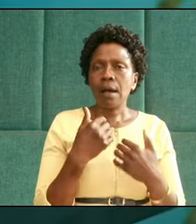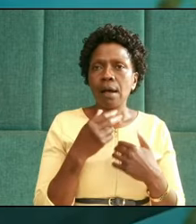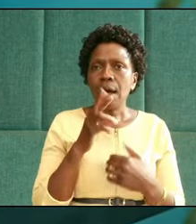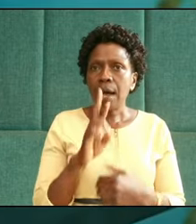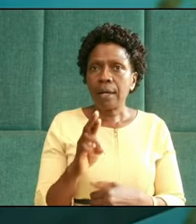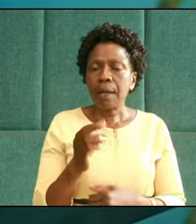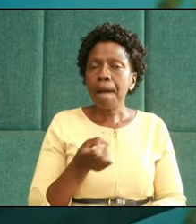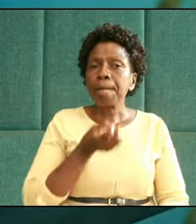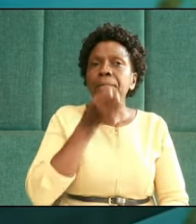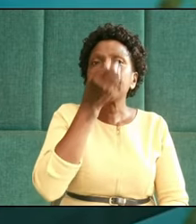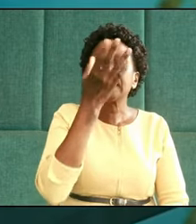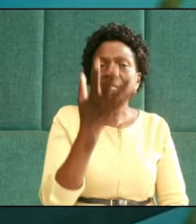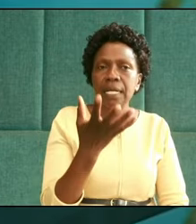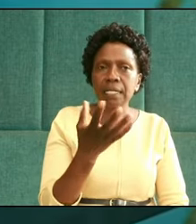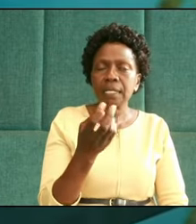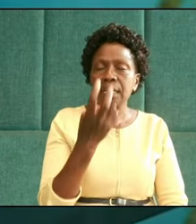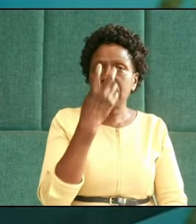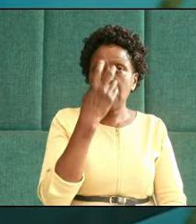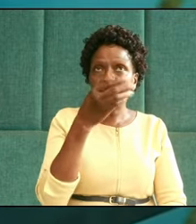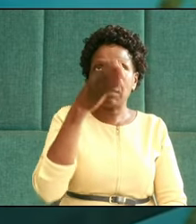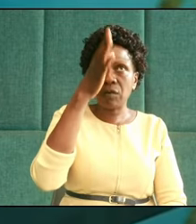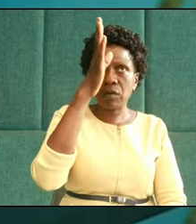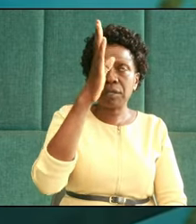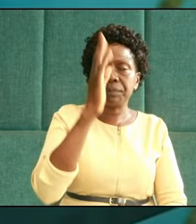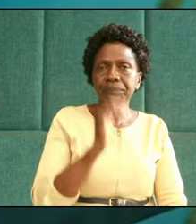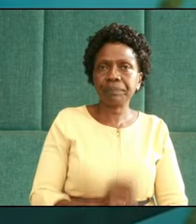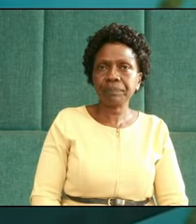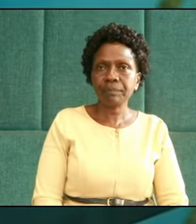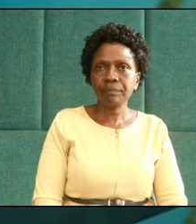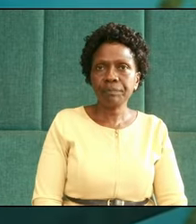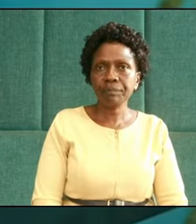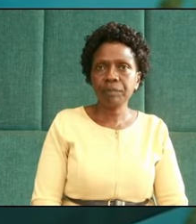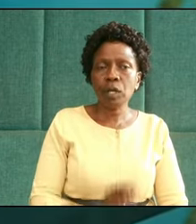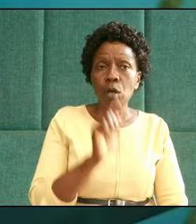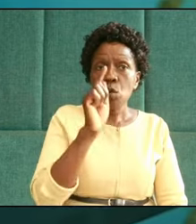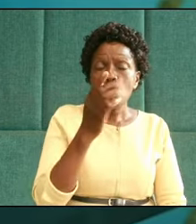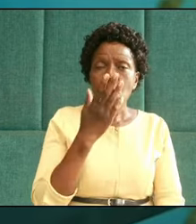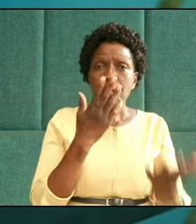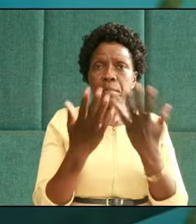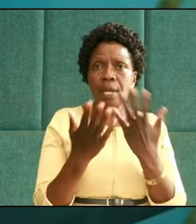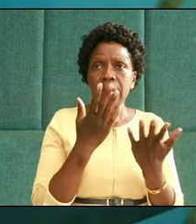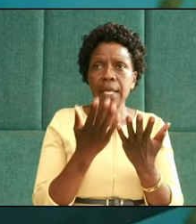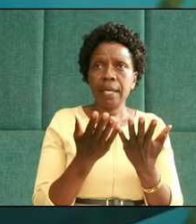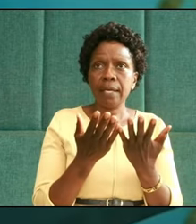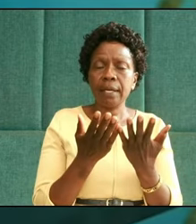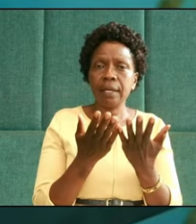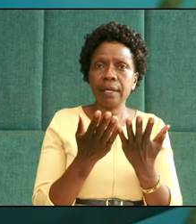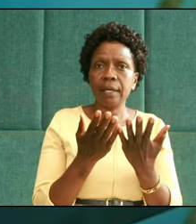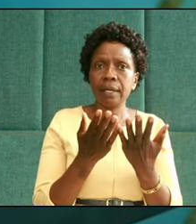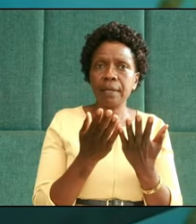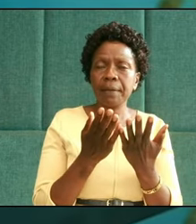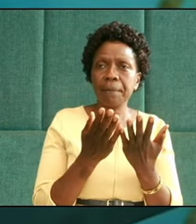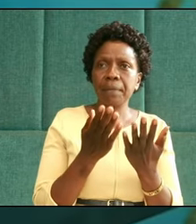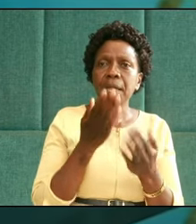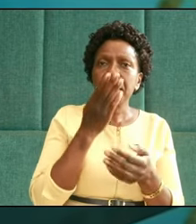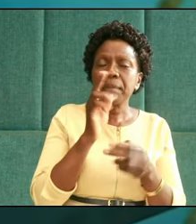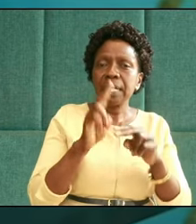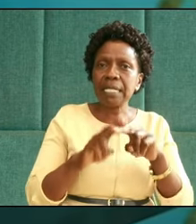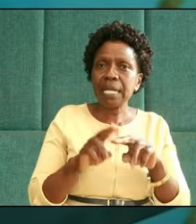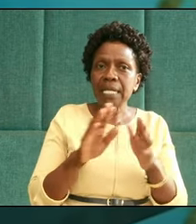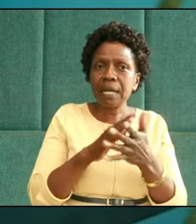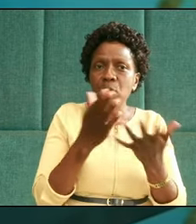we are precious in the hands of Christ. We may be a street children somewhere. You